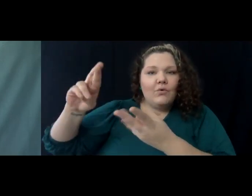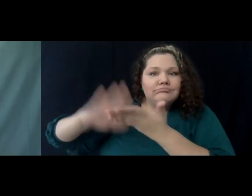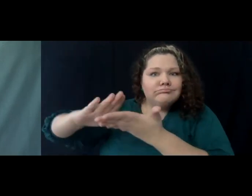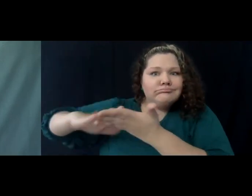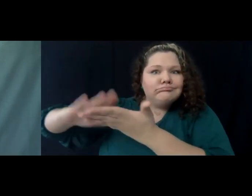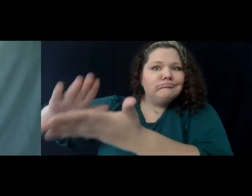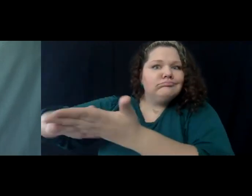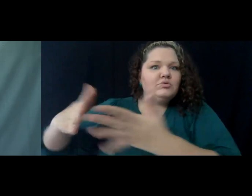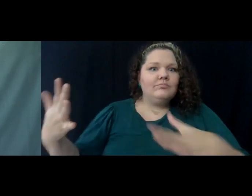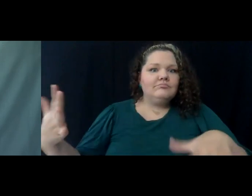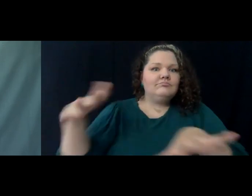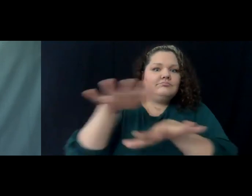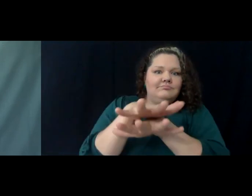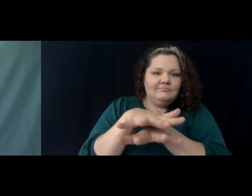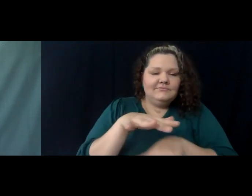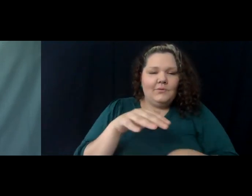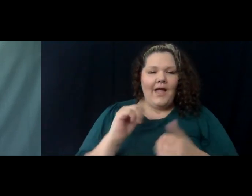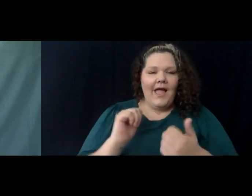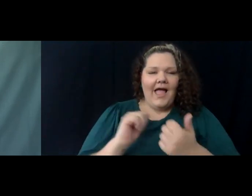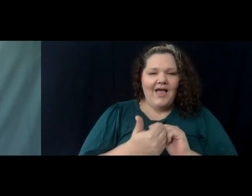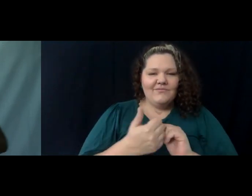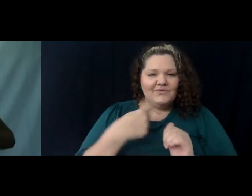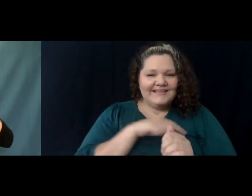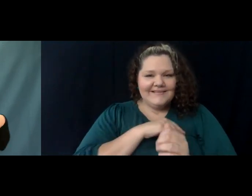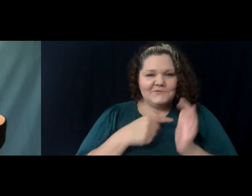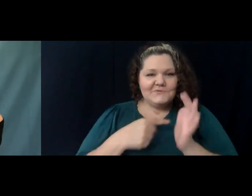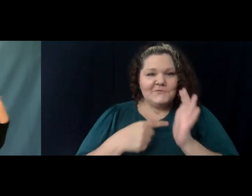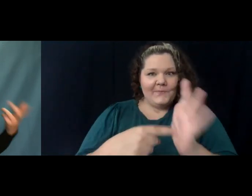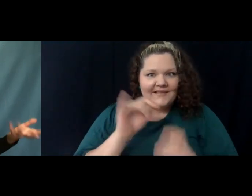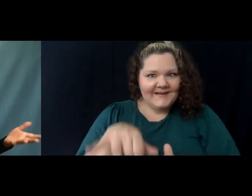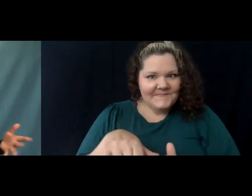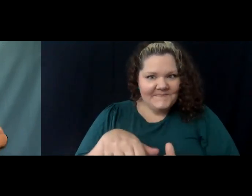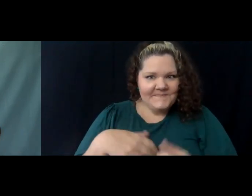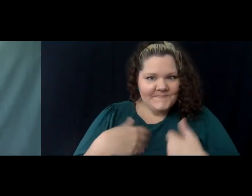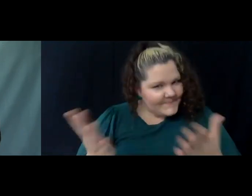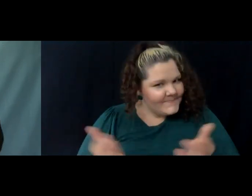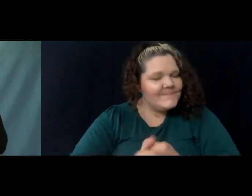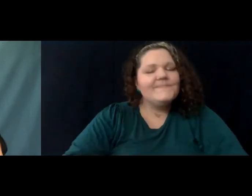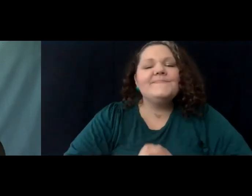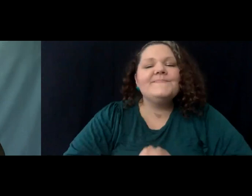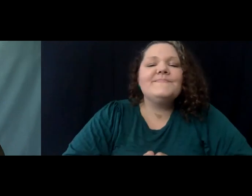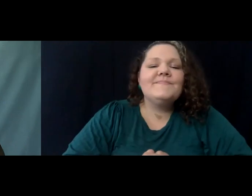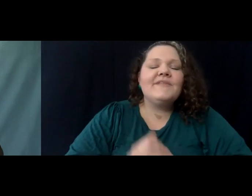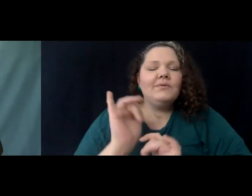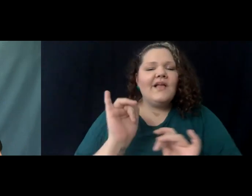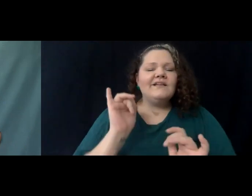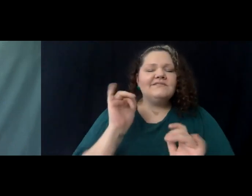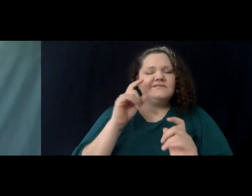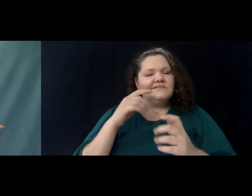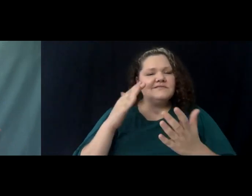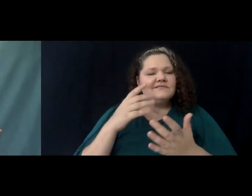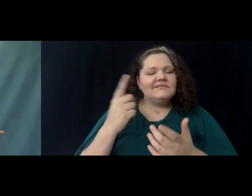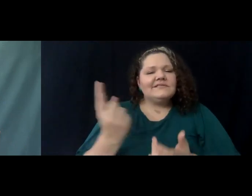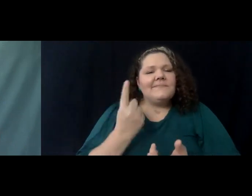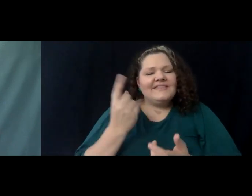and then there's also describing what the music is. Is it a violin? Is it slow? Is it fast? Is it sad? What's the emotive qualities? So there's all